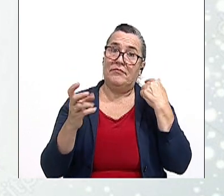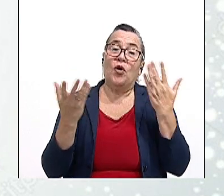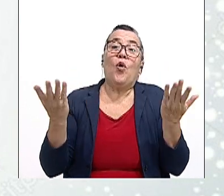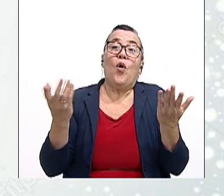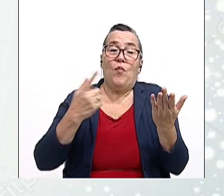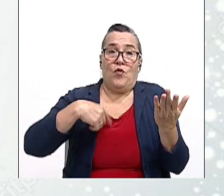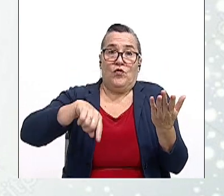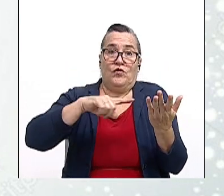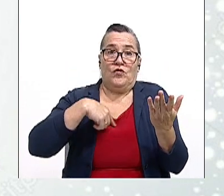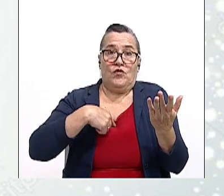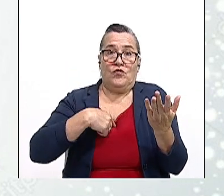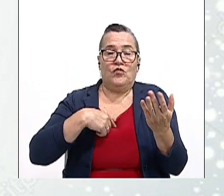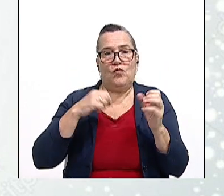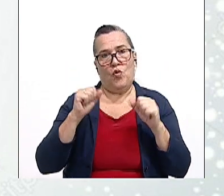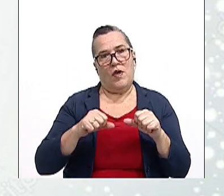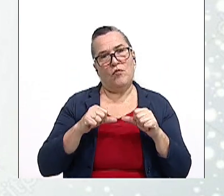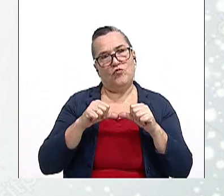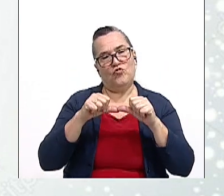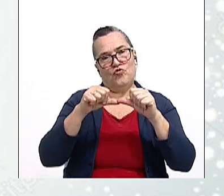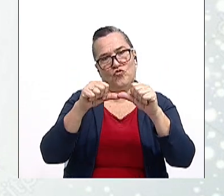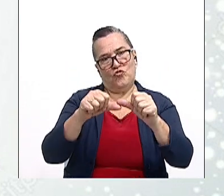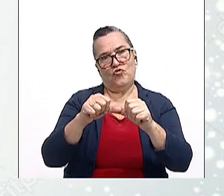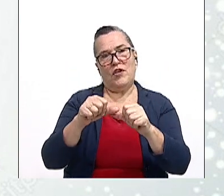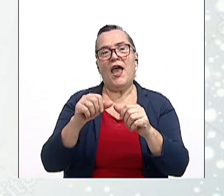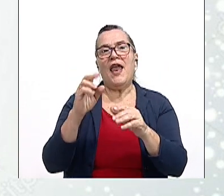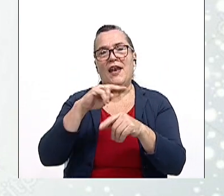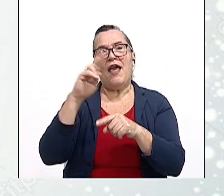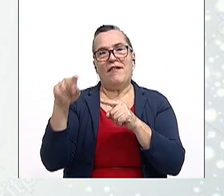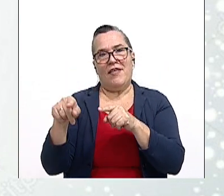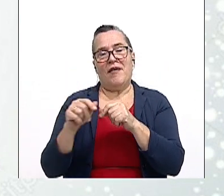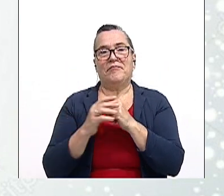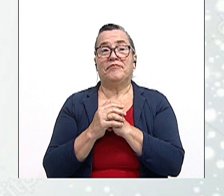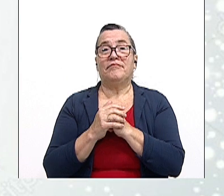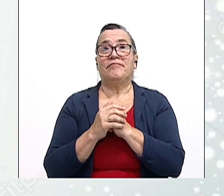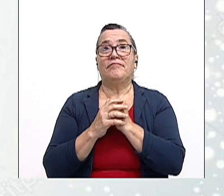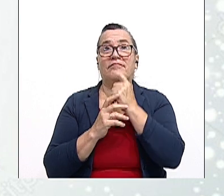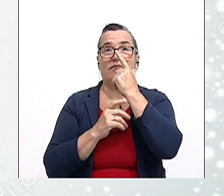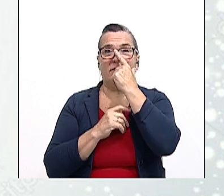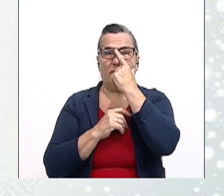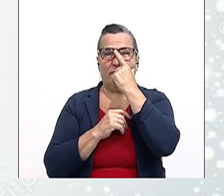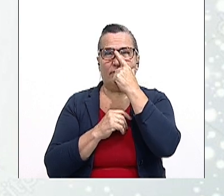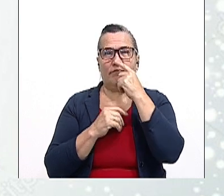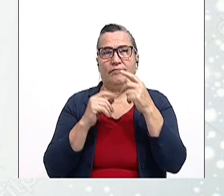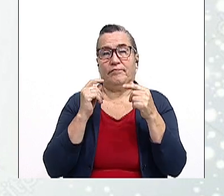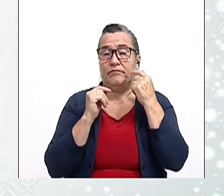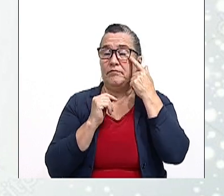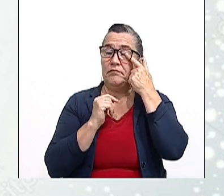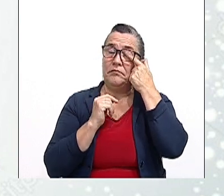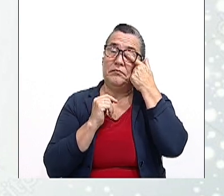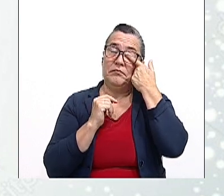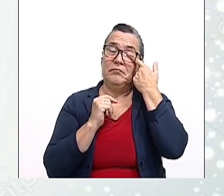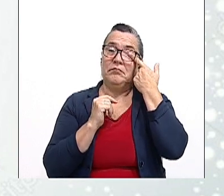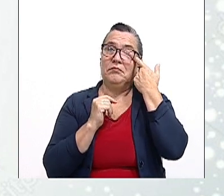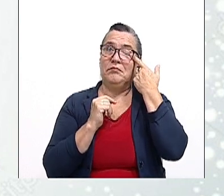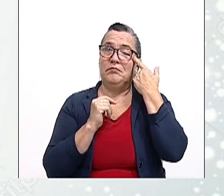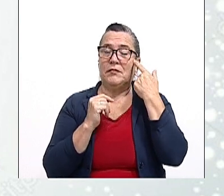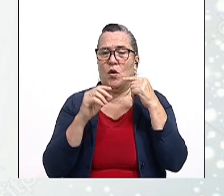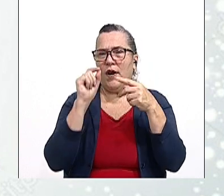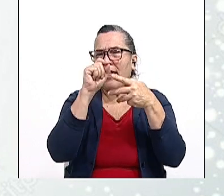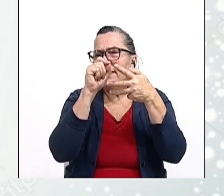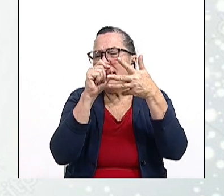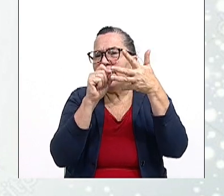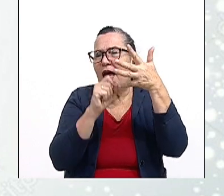How to be sustainable during Christmas. Now, let's see the supporting